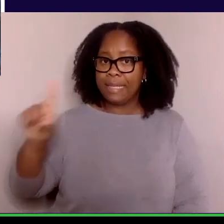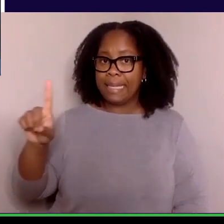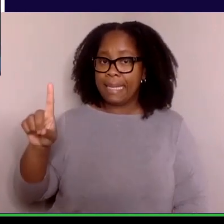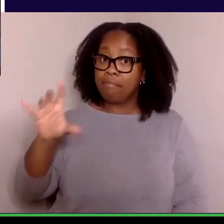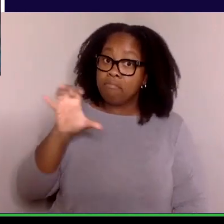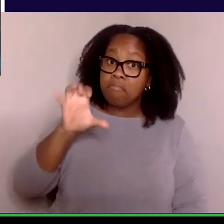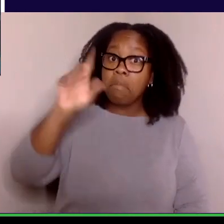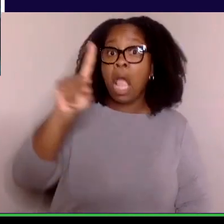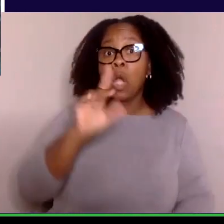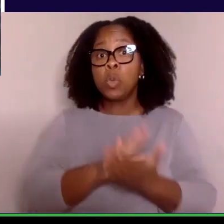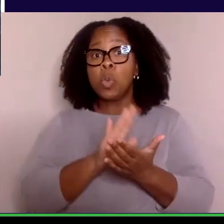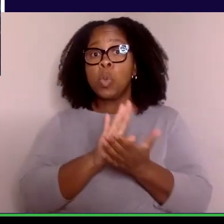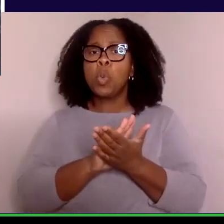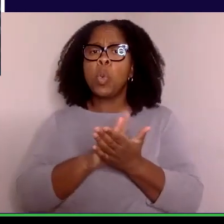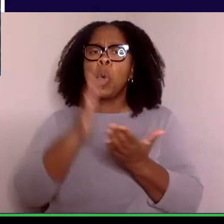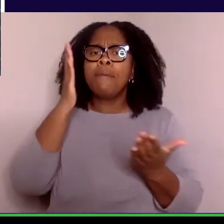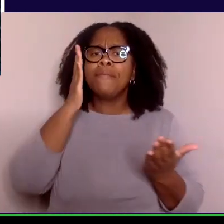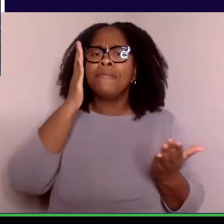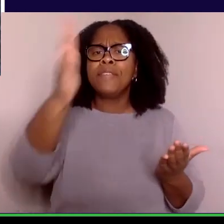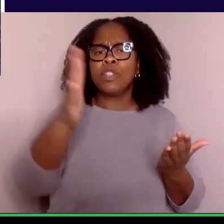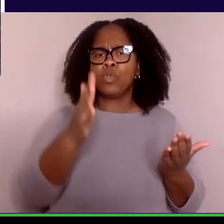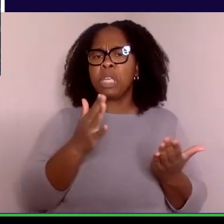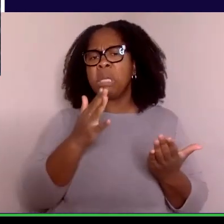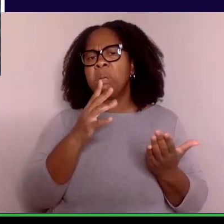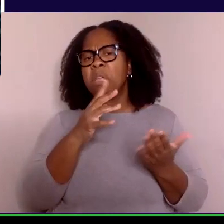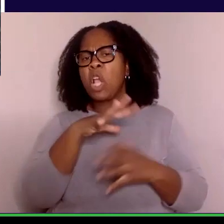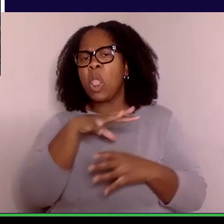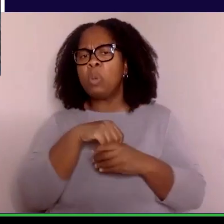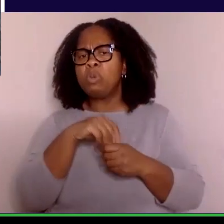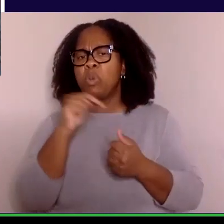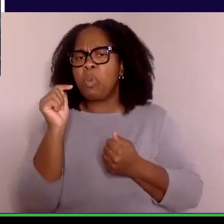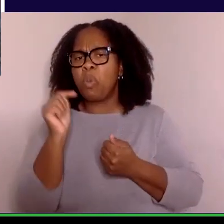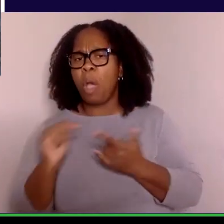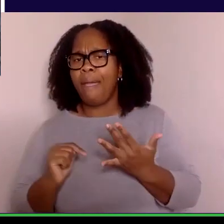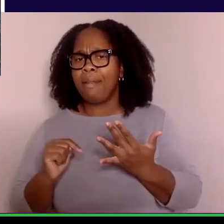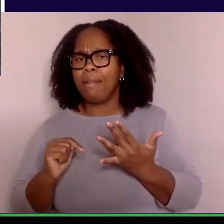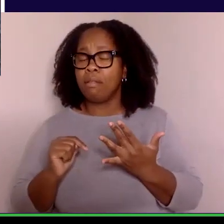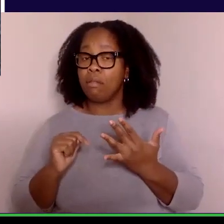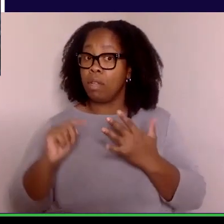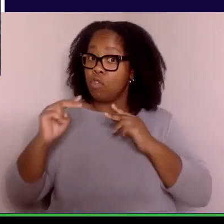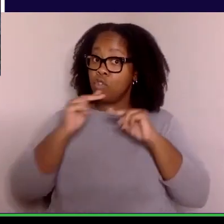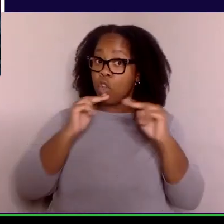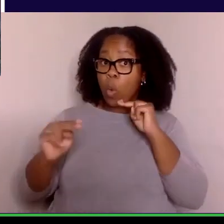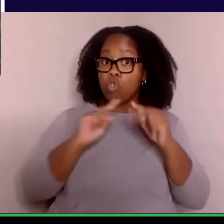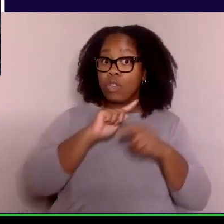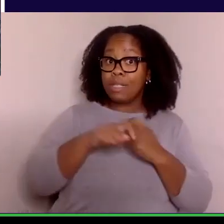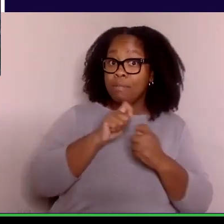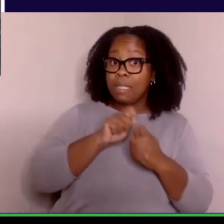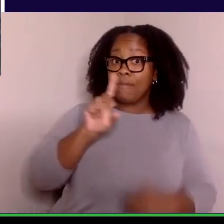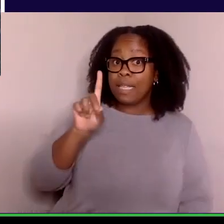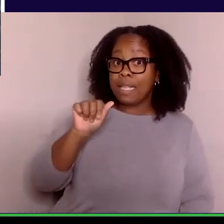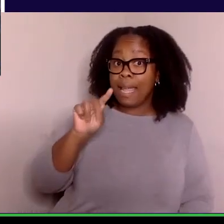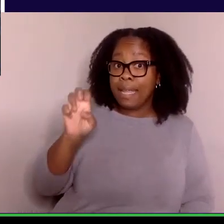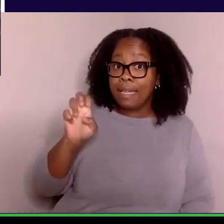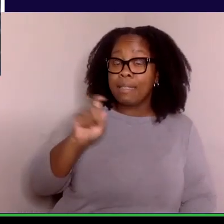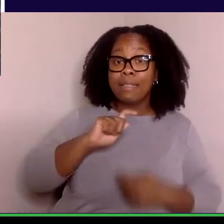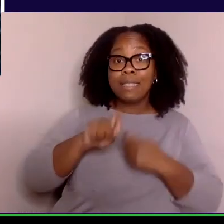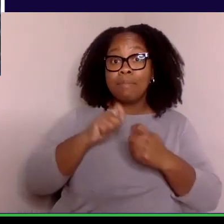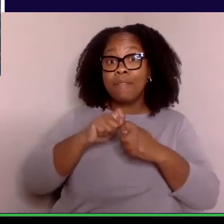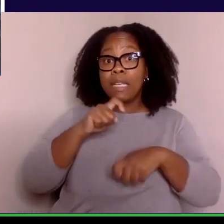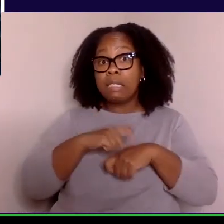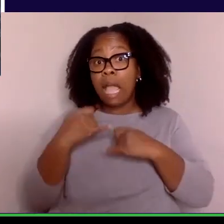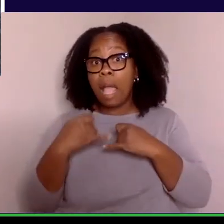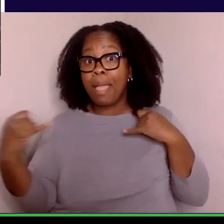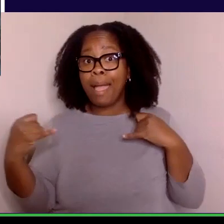like, but we are not negotiating a specific date or timeline to return. With